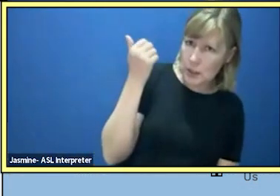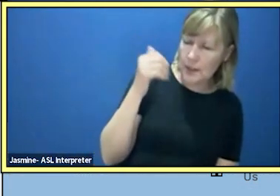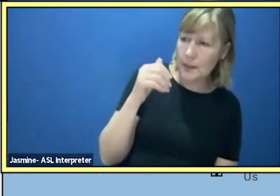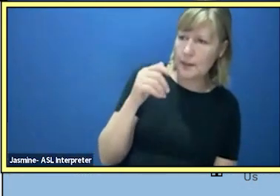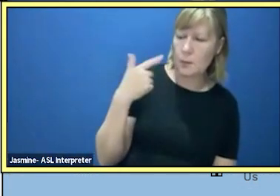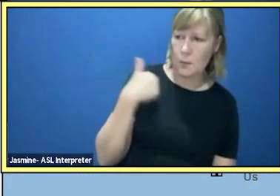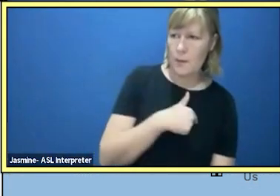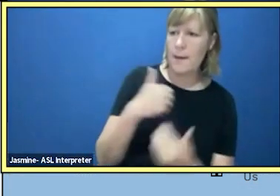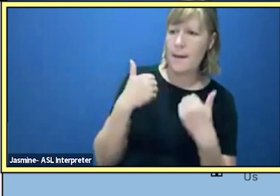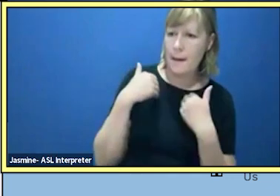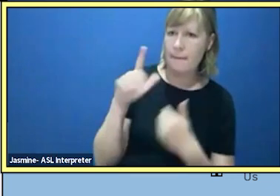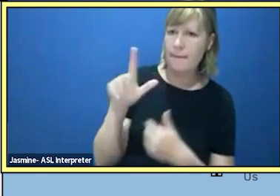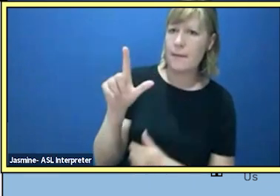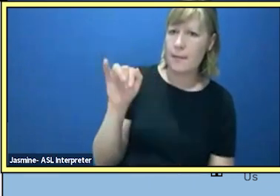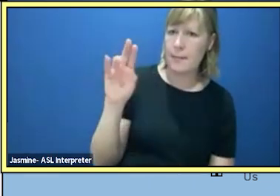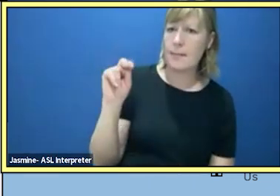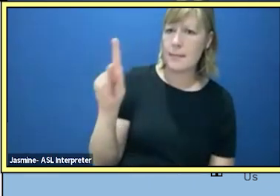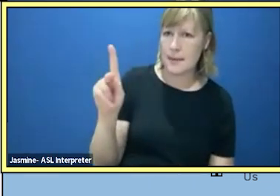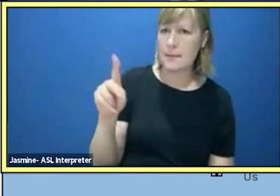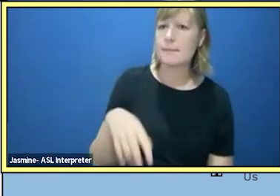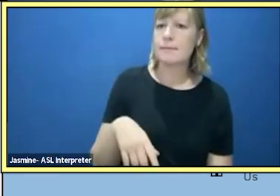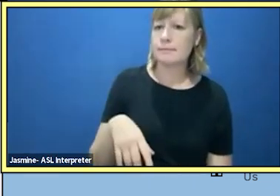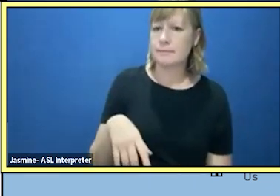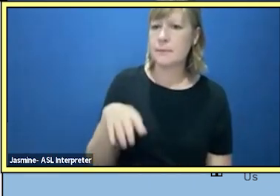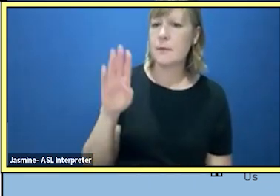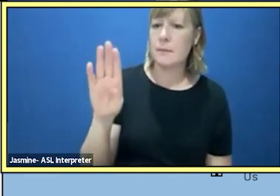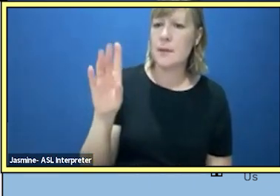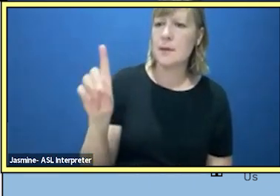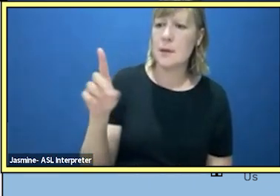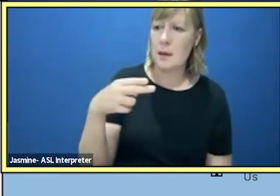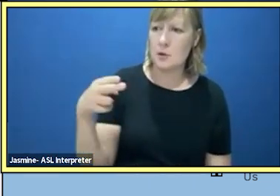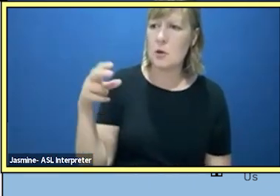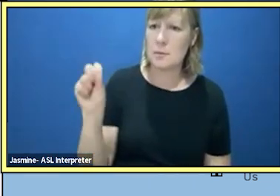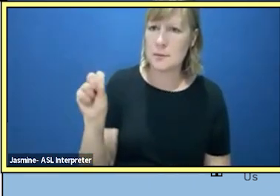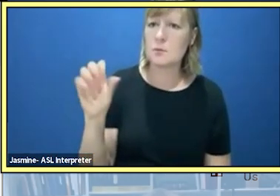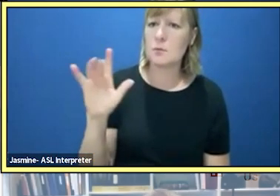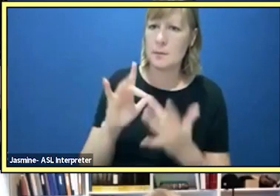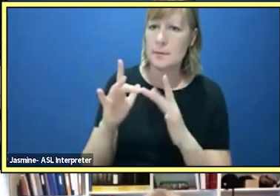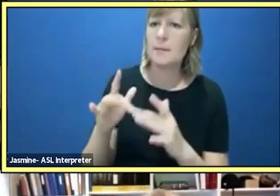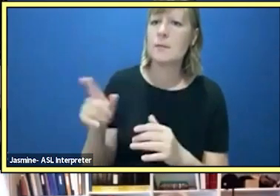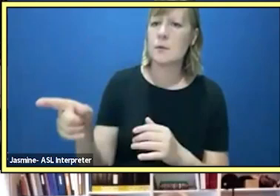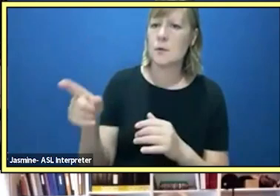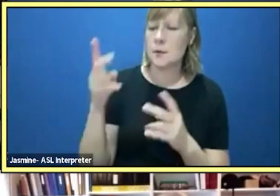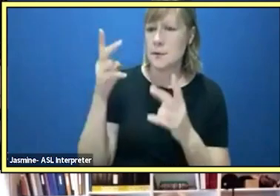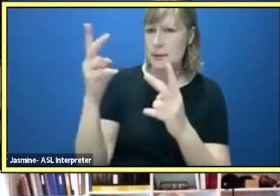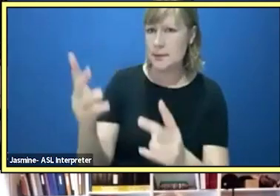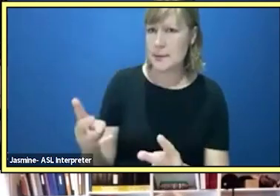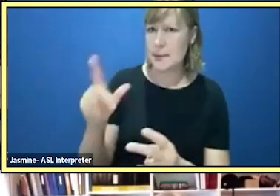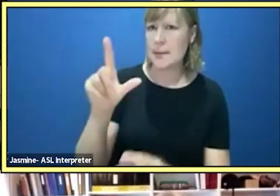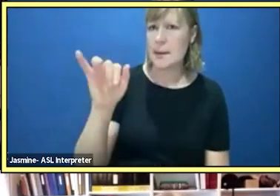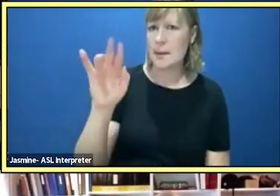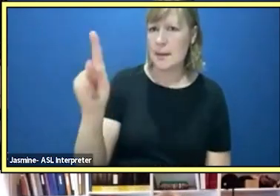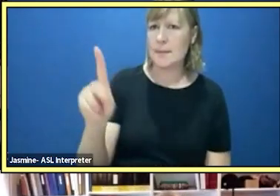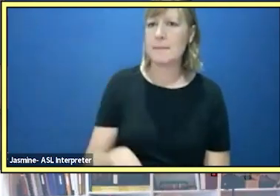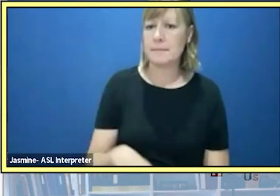link directly to it. If you look at the conflict-free page that we have, we link to that page. I was just going to put in a